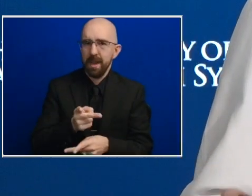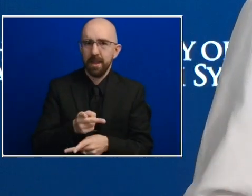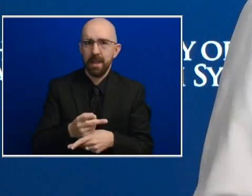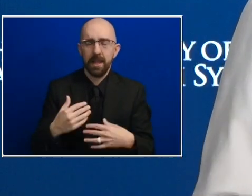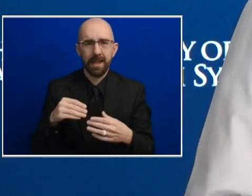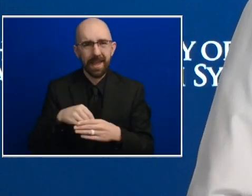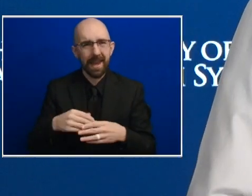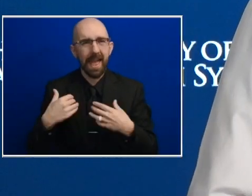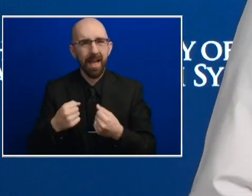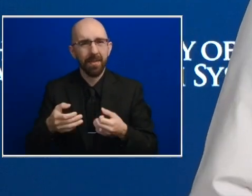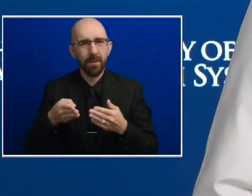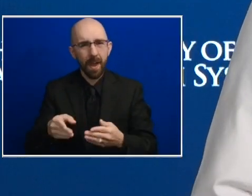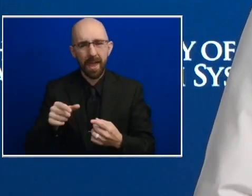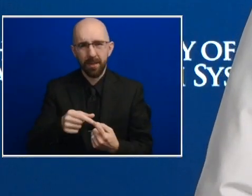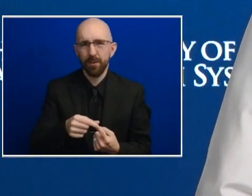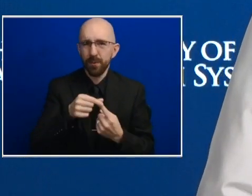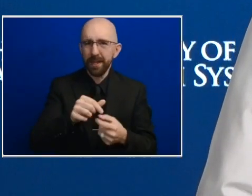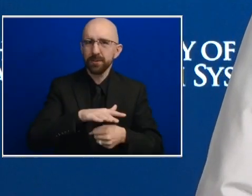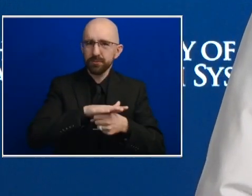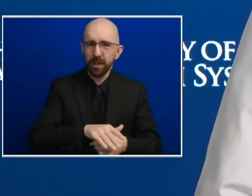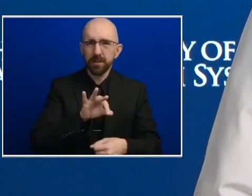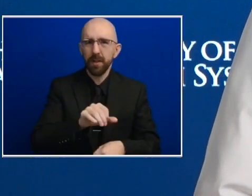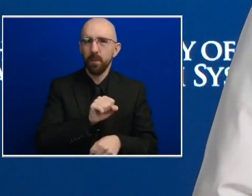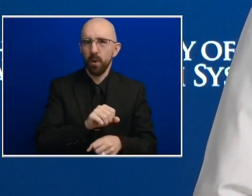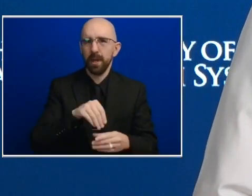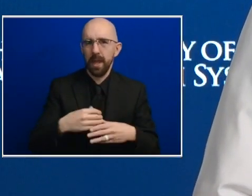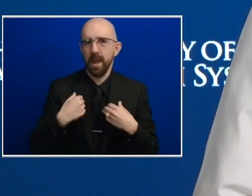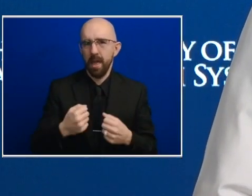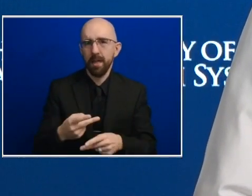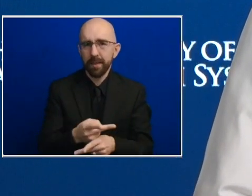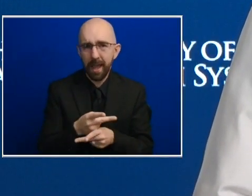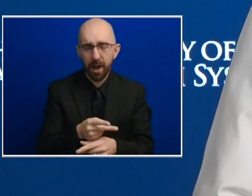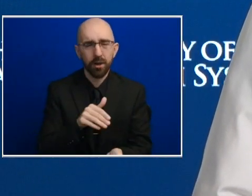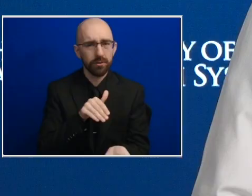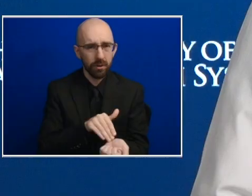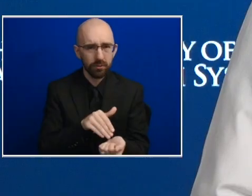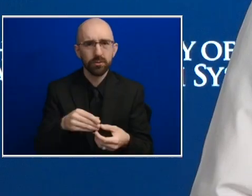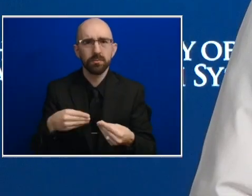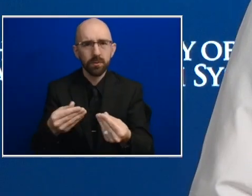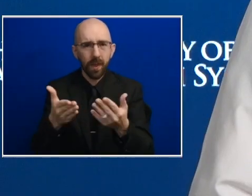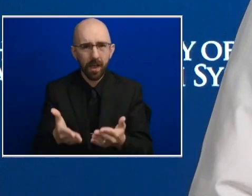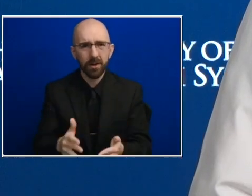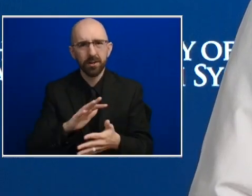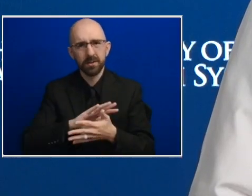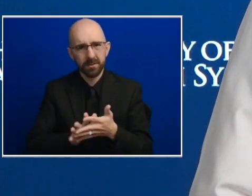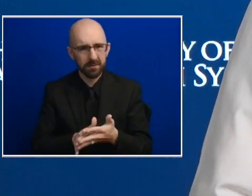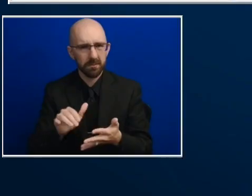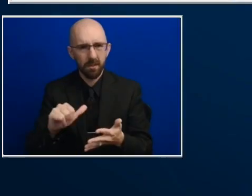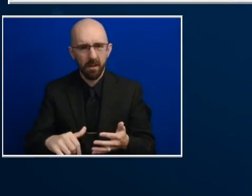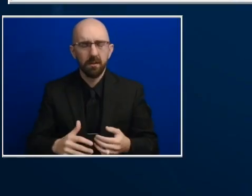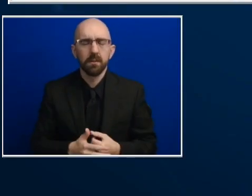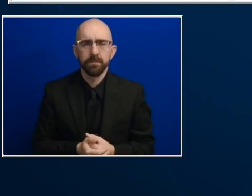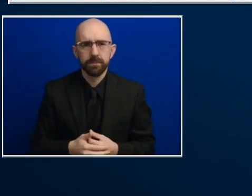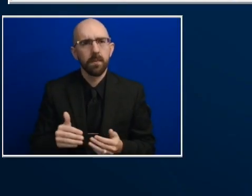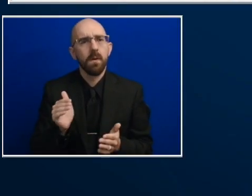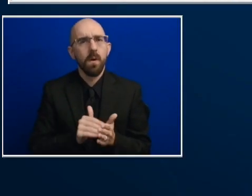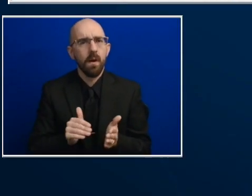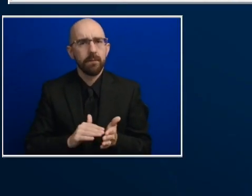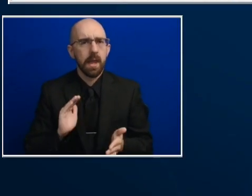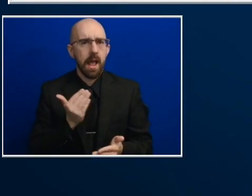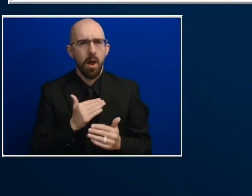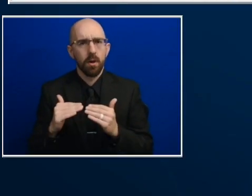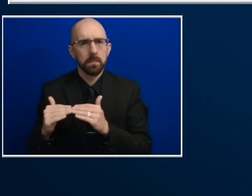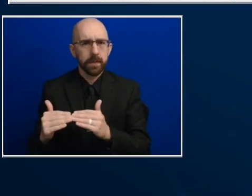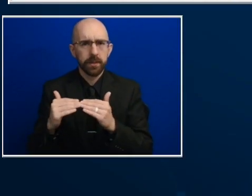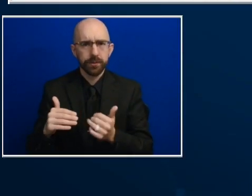unique stressors of working in healthcare and being a physician and a provider. So a lot of times our colleagues,